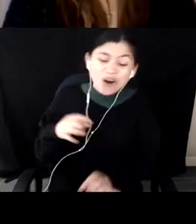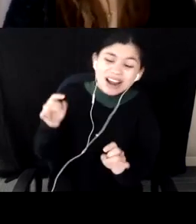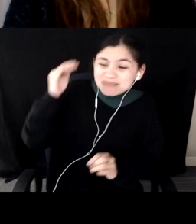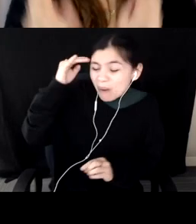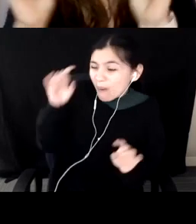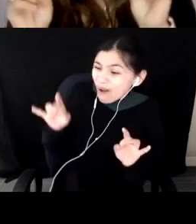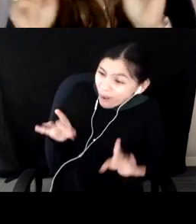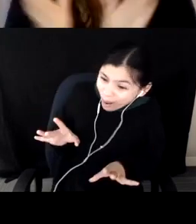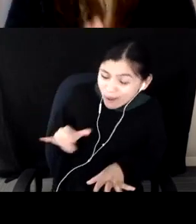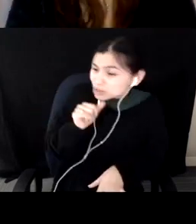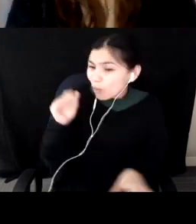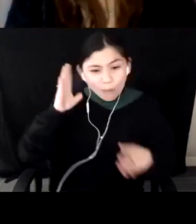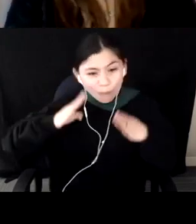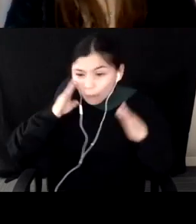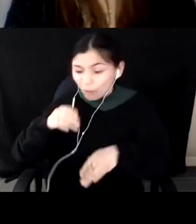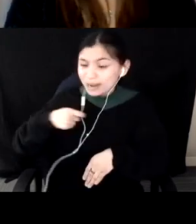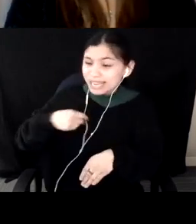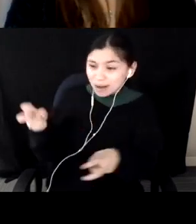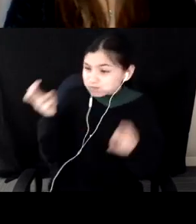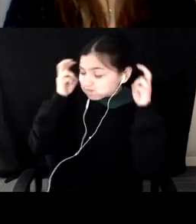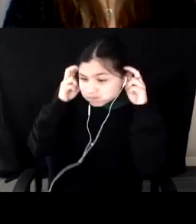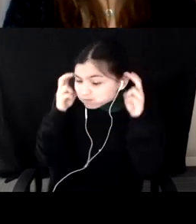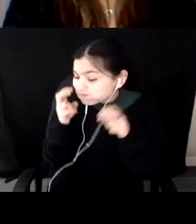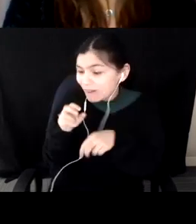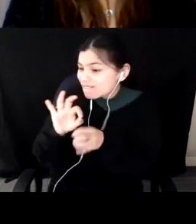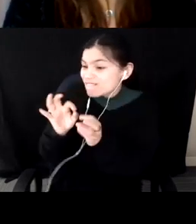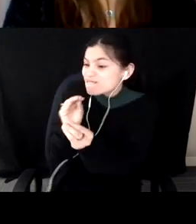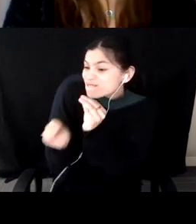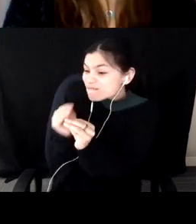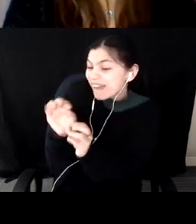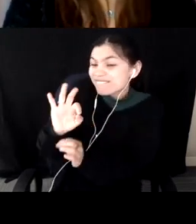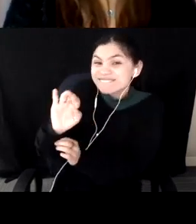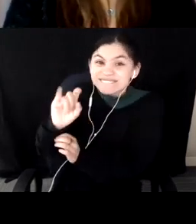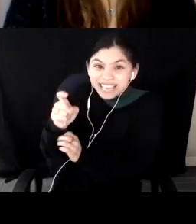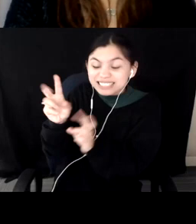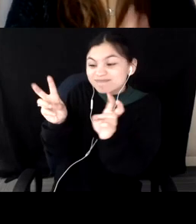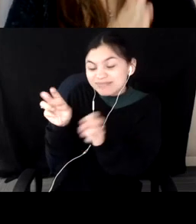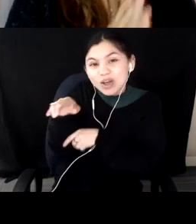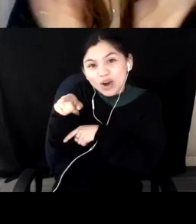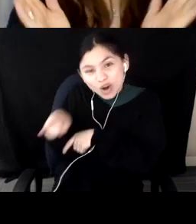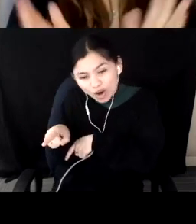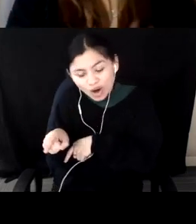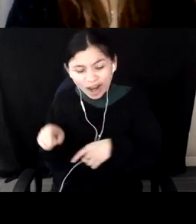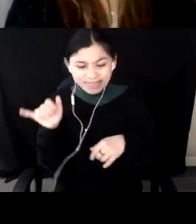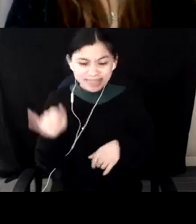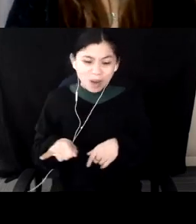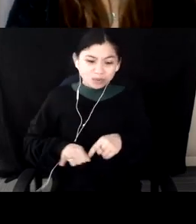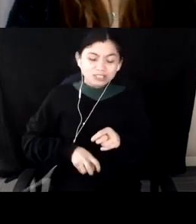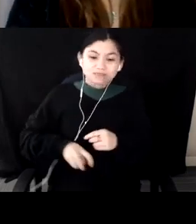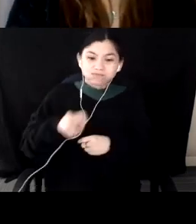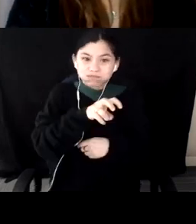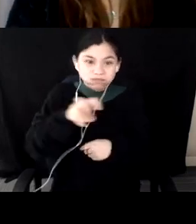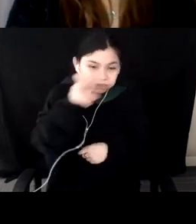we'll fix her. Um, and it was a roller coaster from